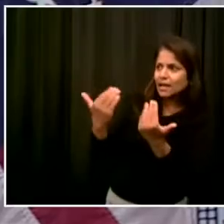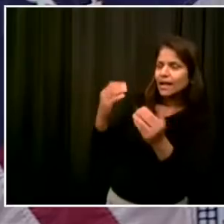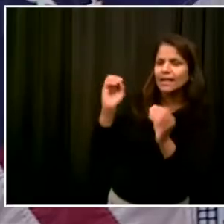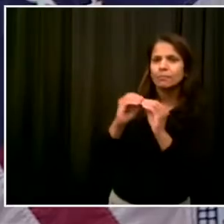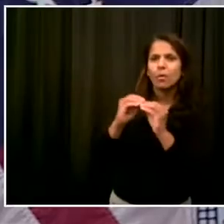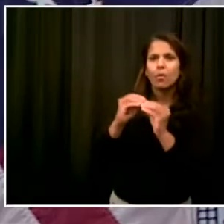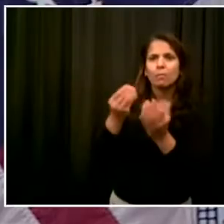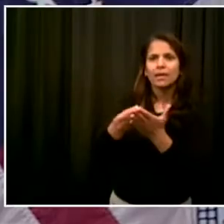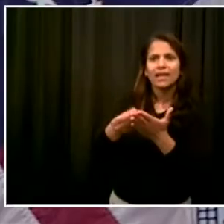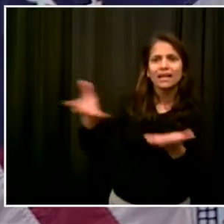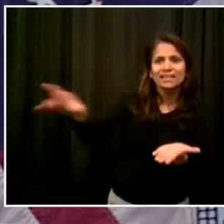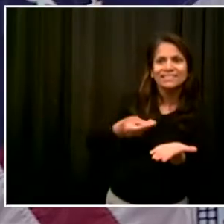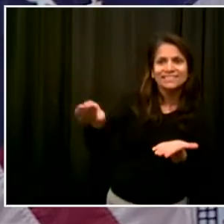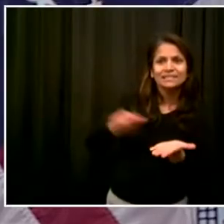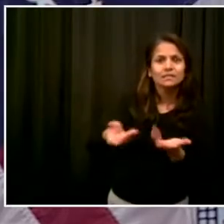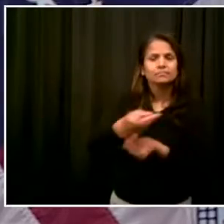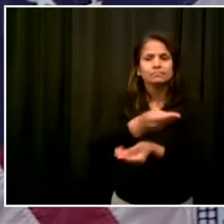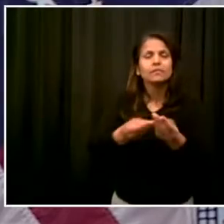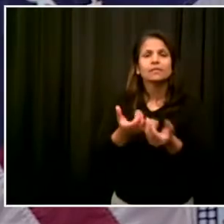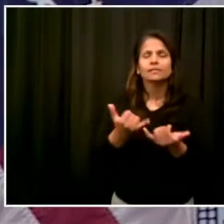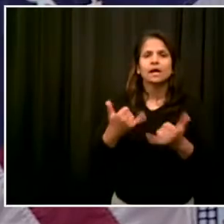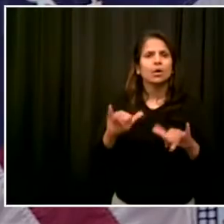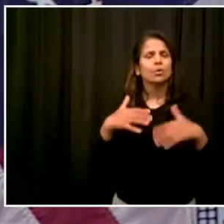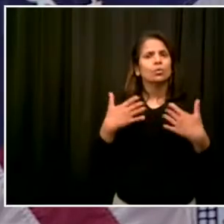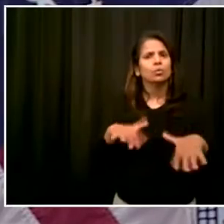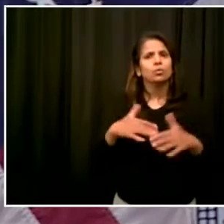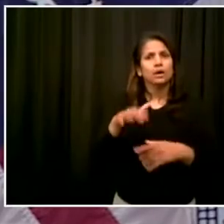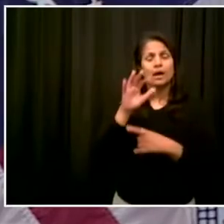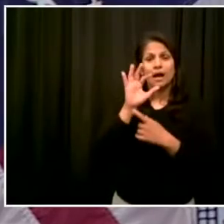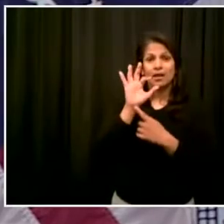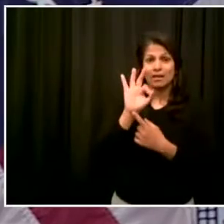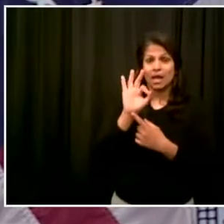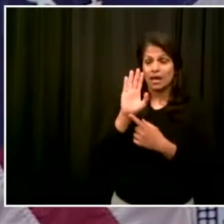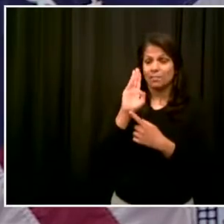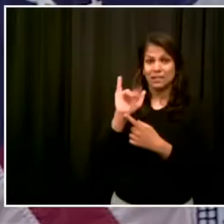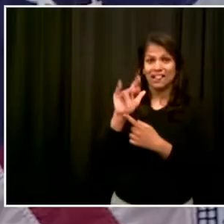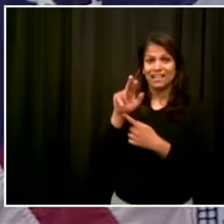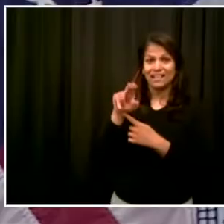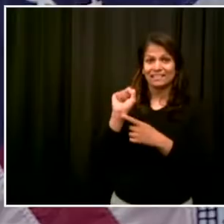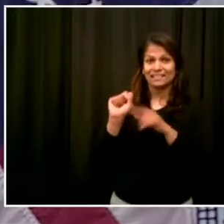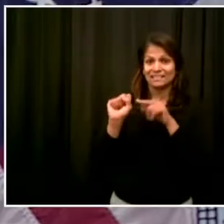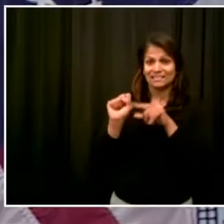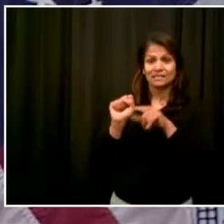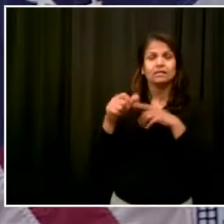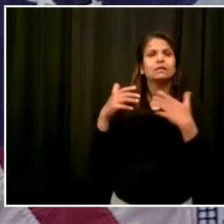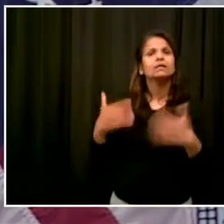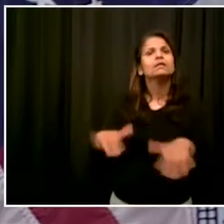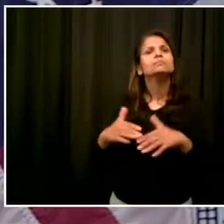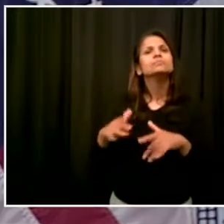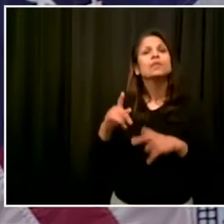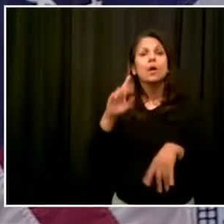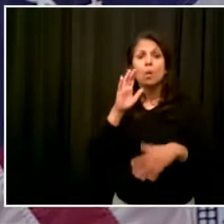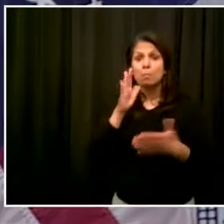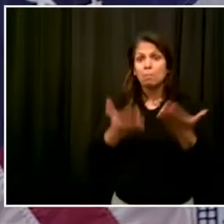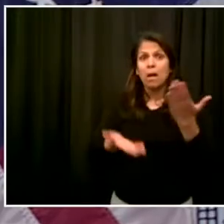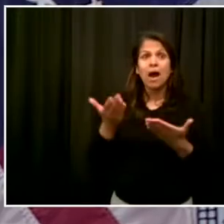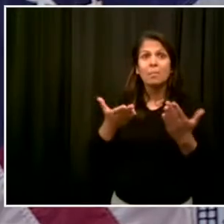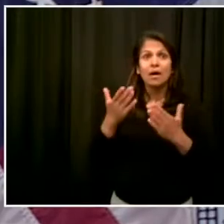in lost revenue. And unfortunately, the possibility could end up being much more than that. In the